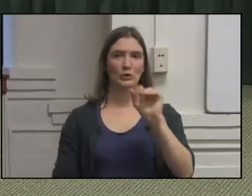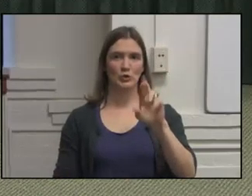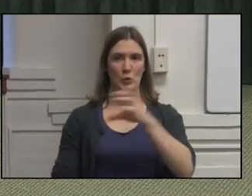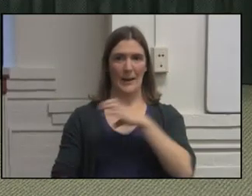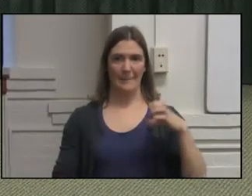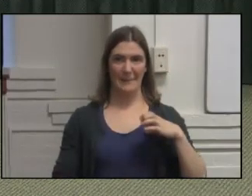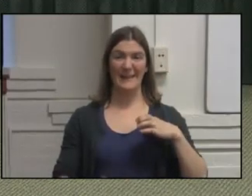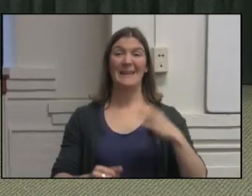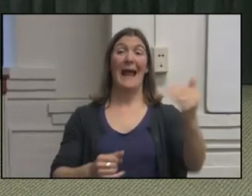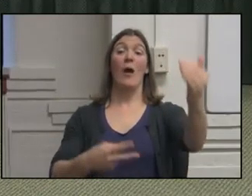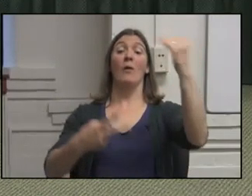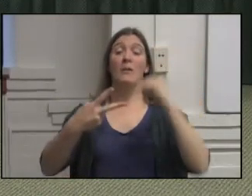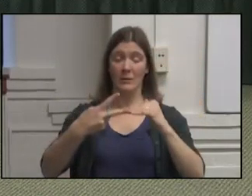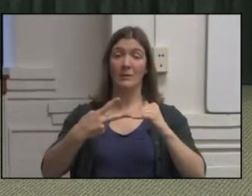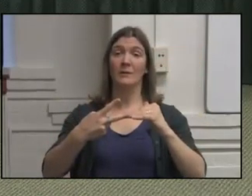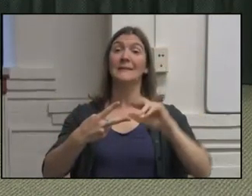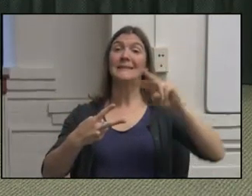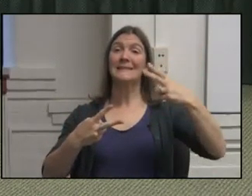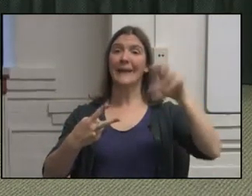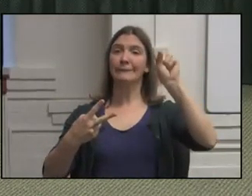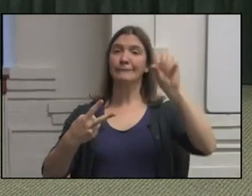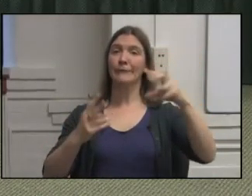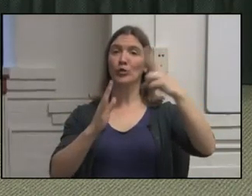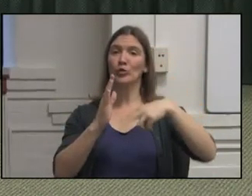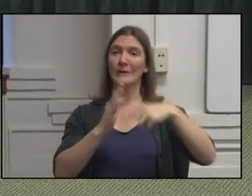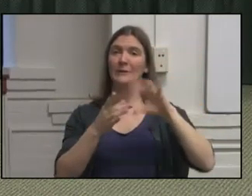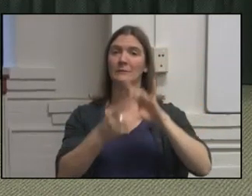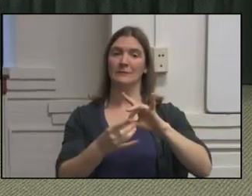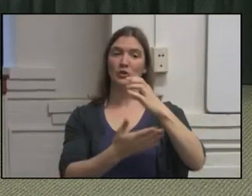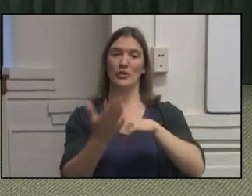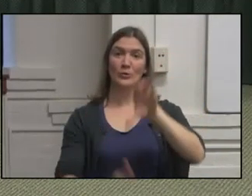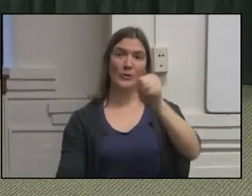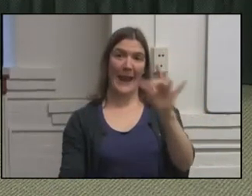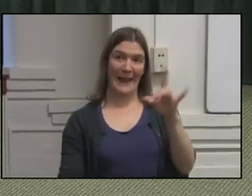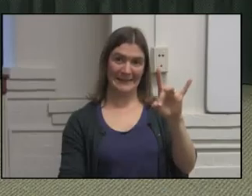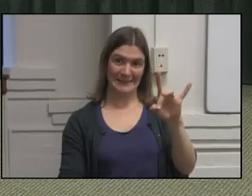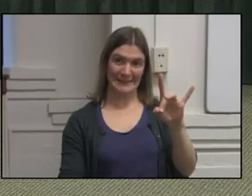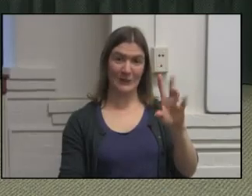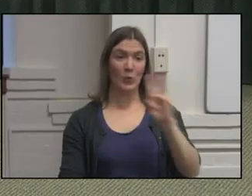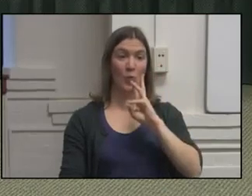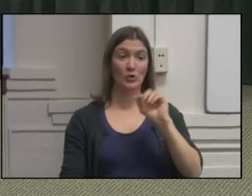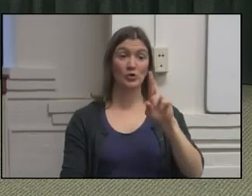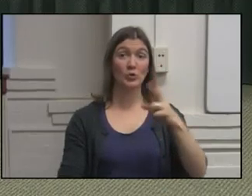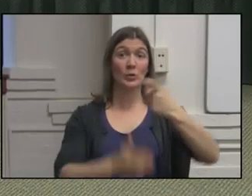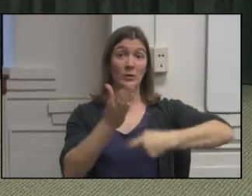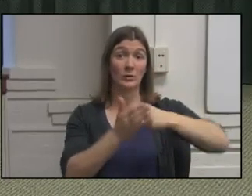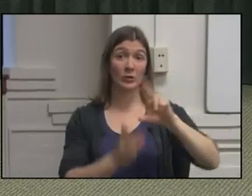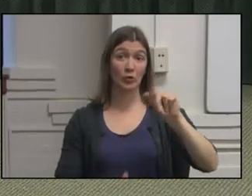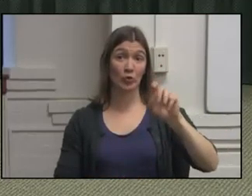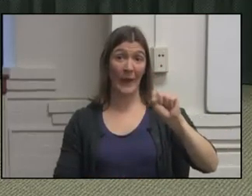amendment, public hearing on Chapter 18, Water and Sewer Rates.